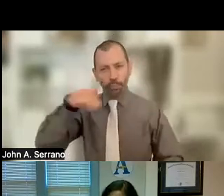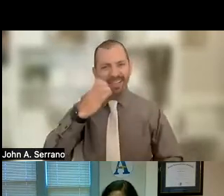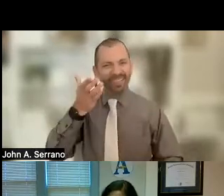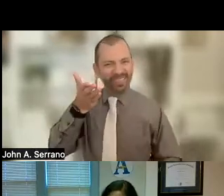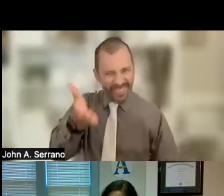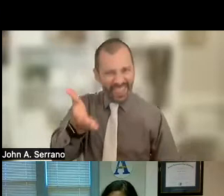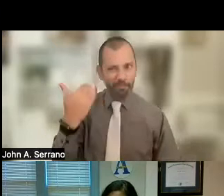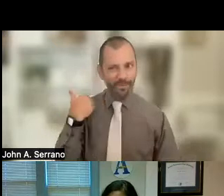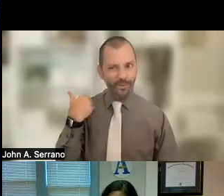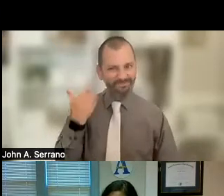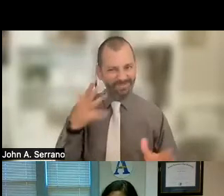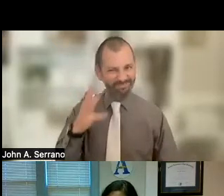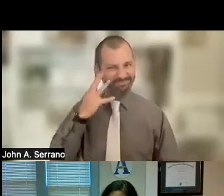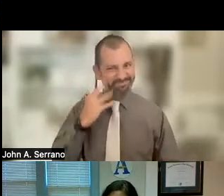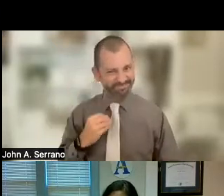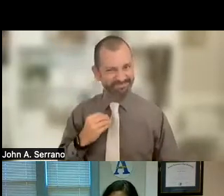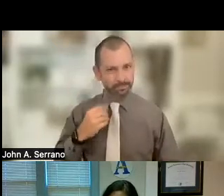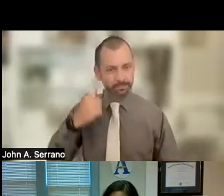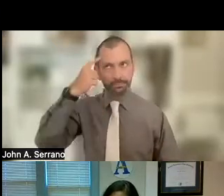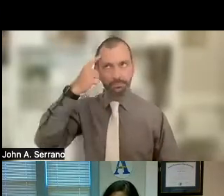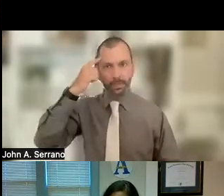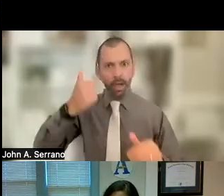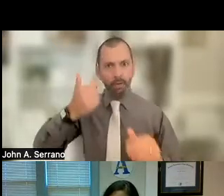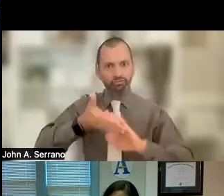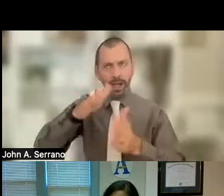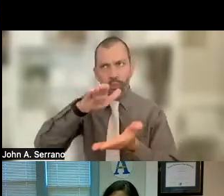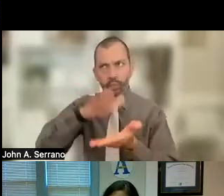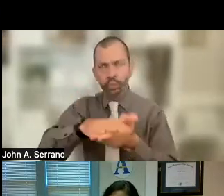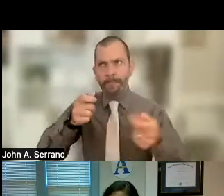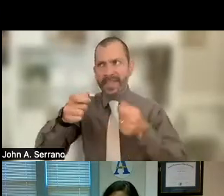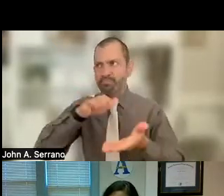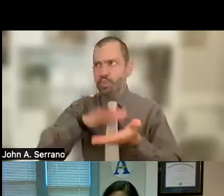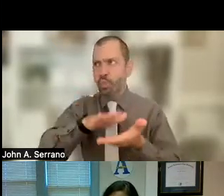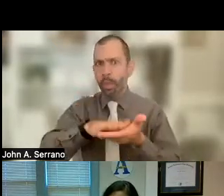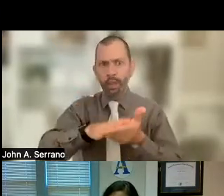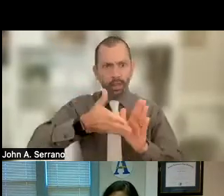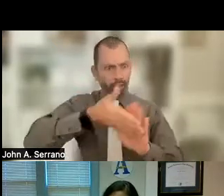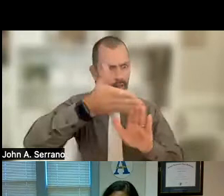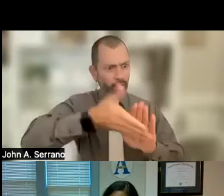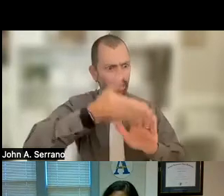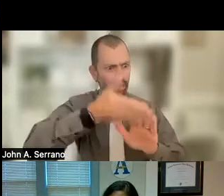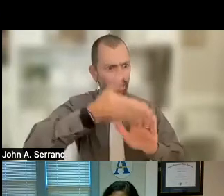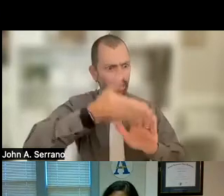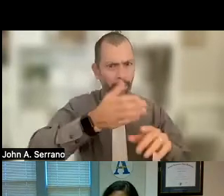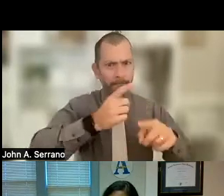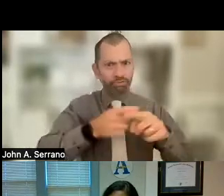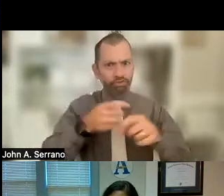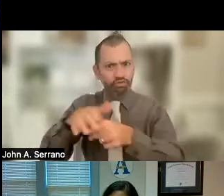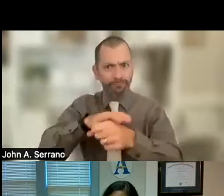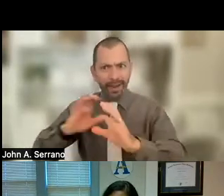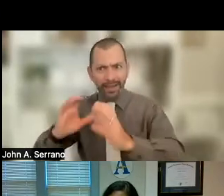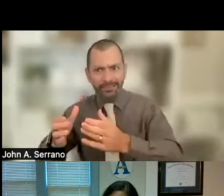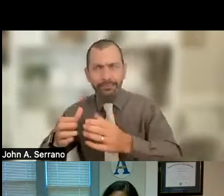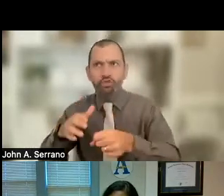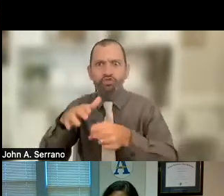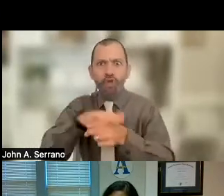I'm sure we can't see you, but you're probably nodding along as she just described that. It's probably something you can relate to in your own experiences. Thinking about how you